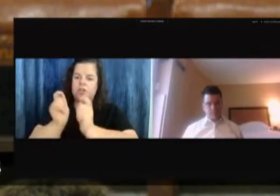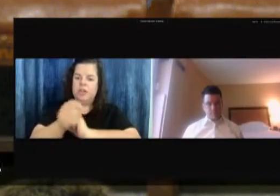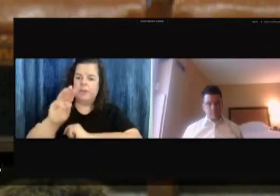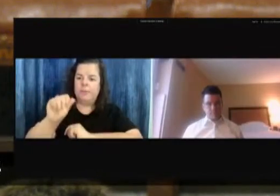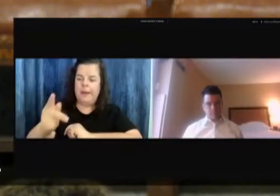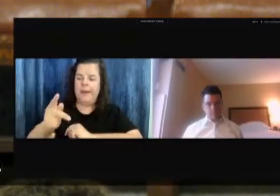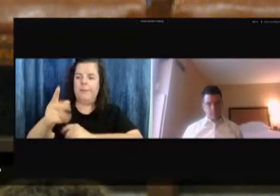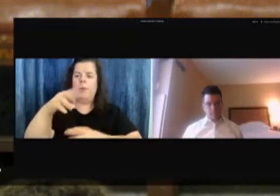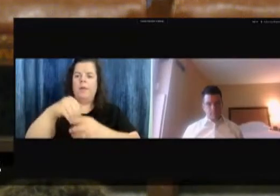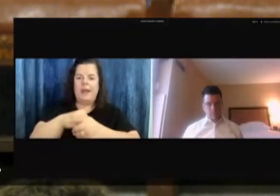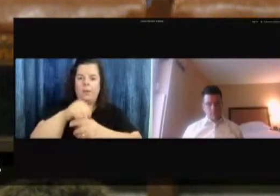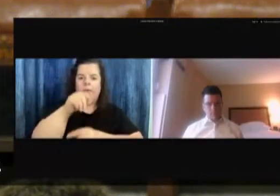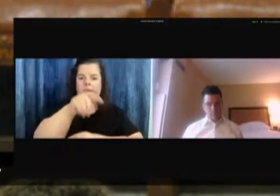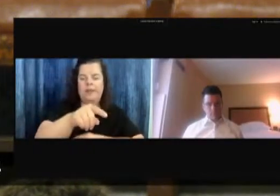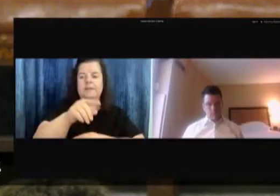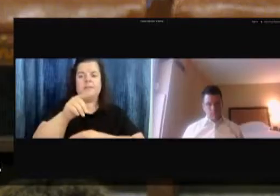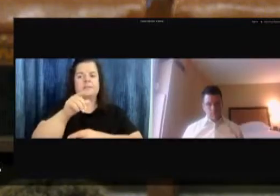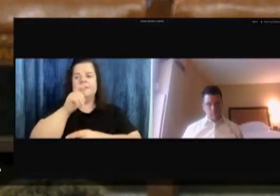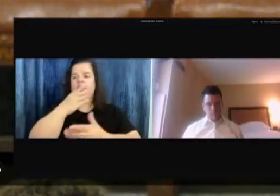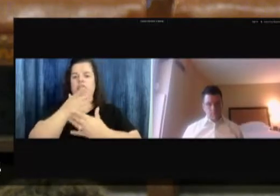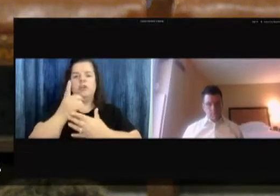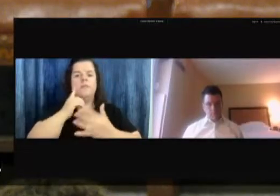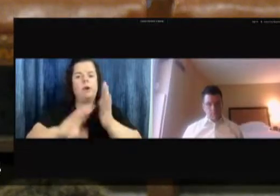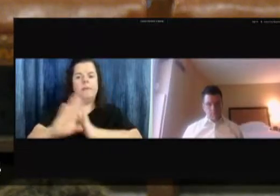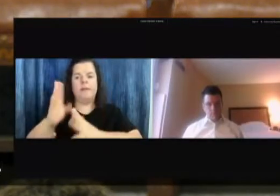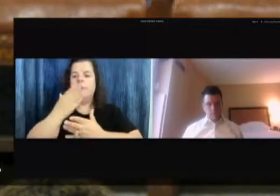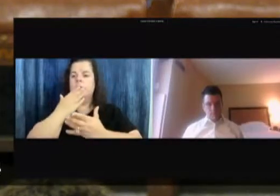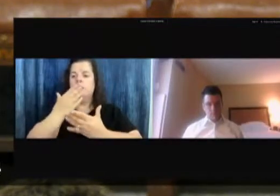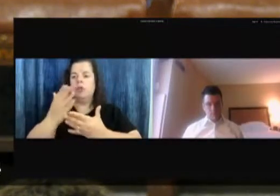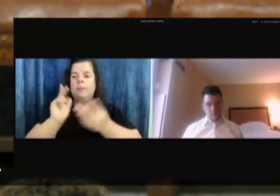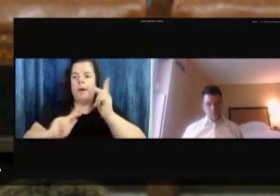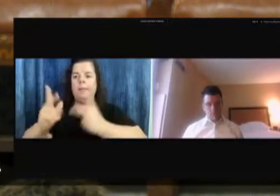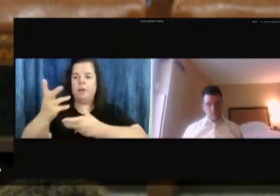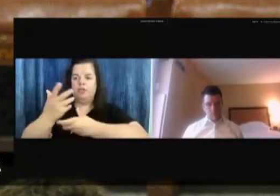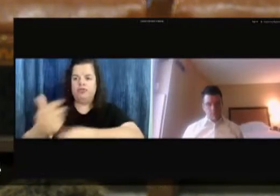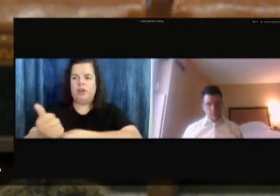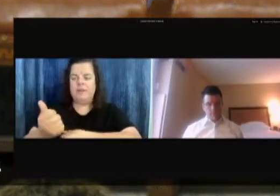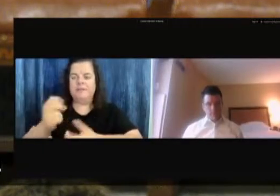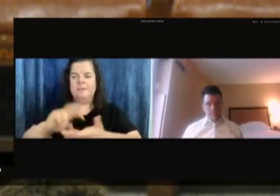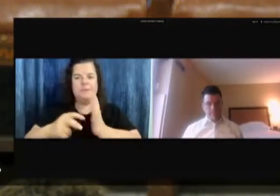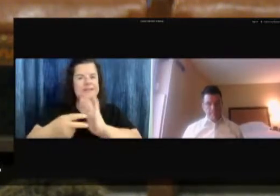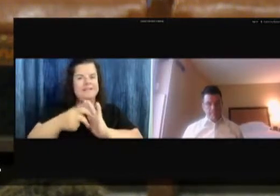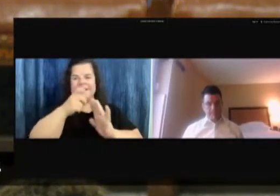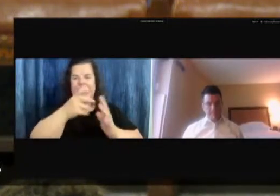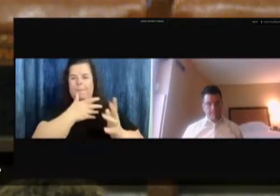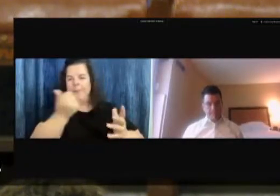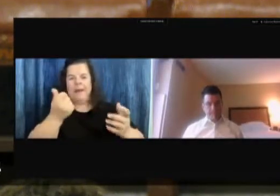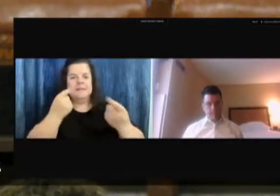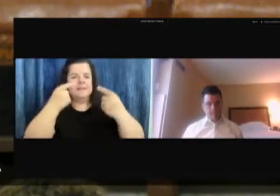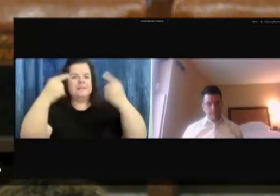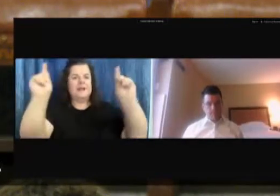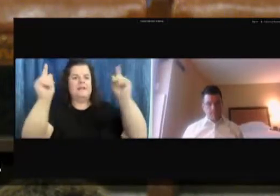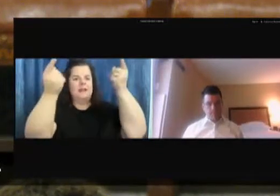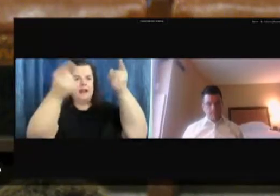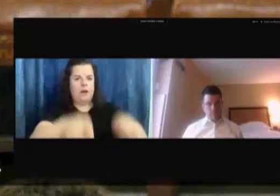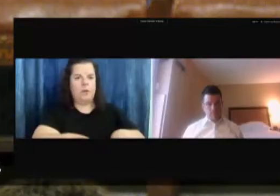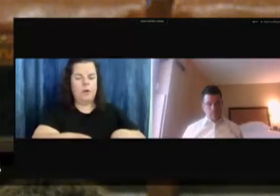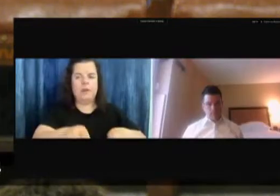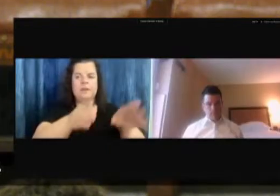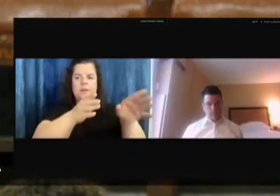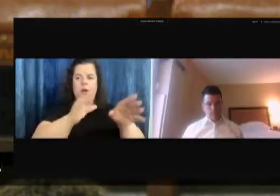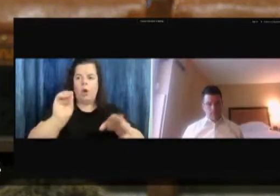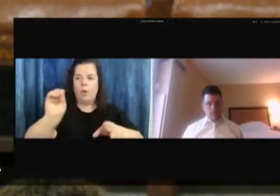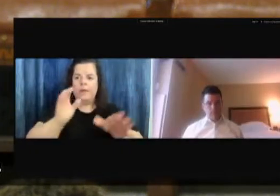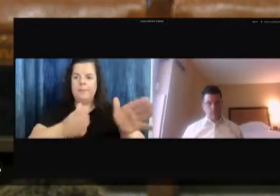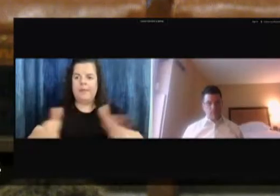it's not a good way to build public trust, and it usually does not lead to the best possible outcome. Oakland Planning Development Corporation is working with